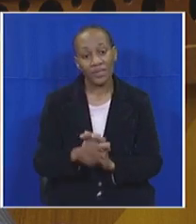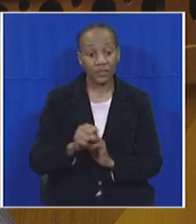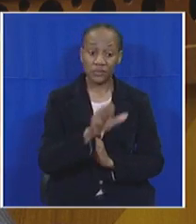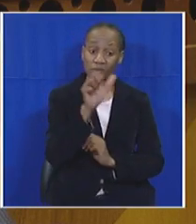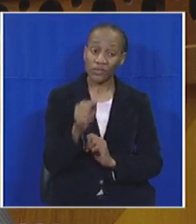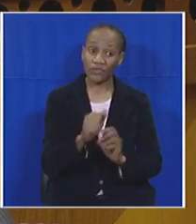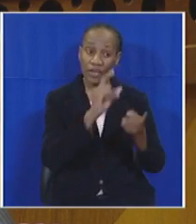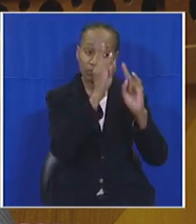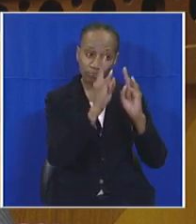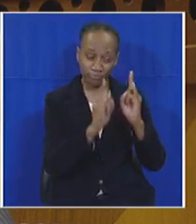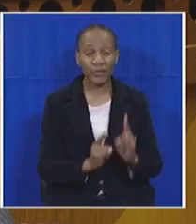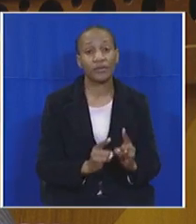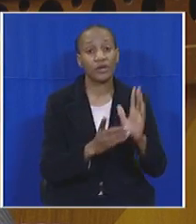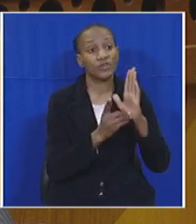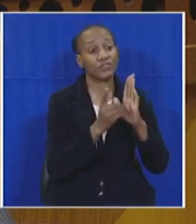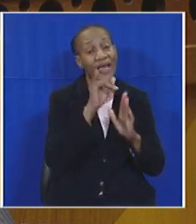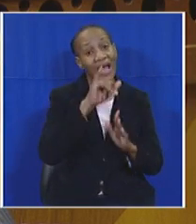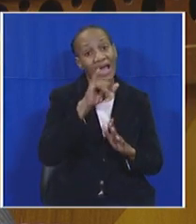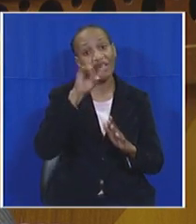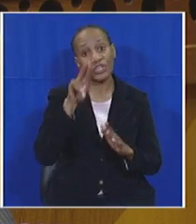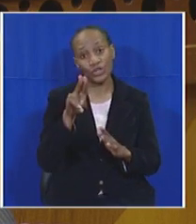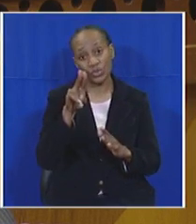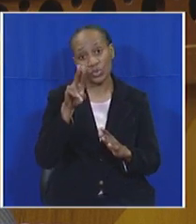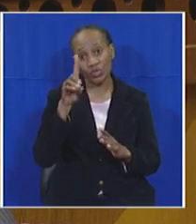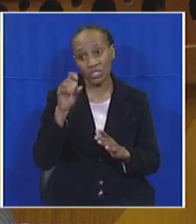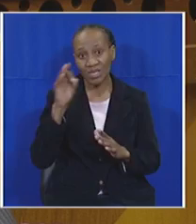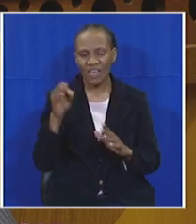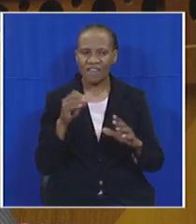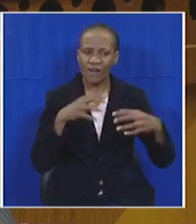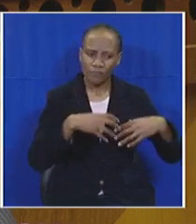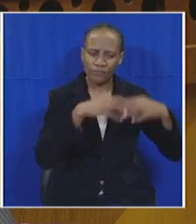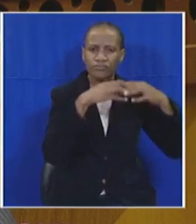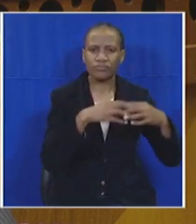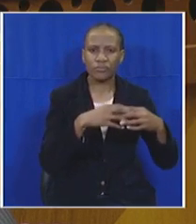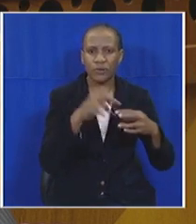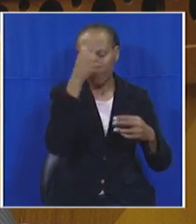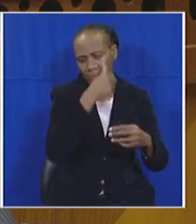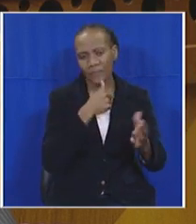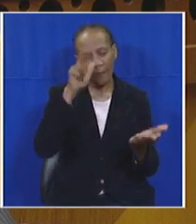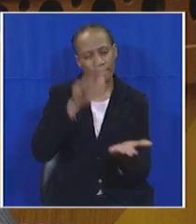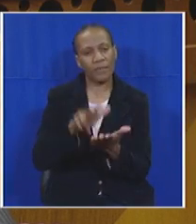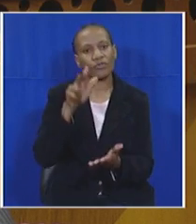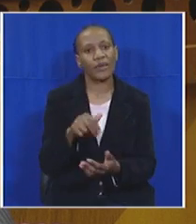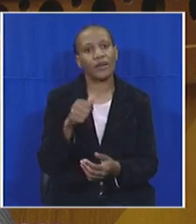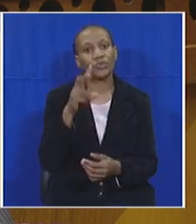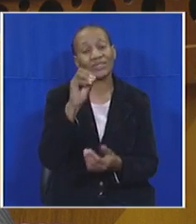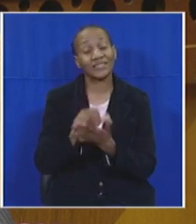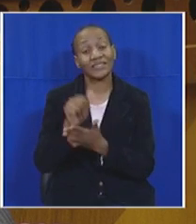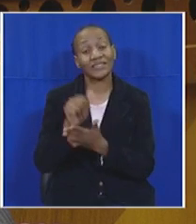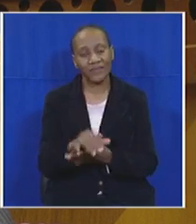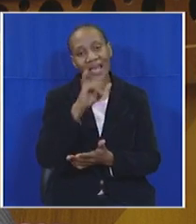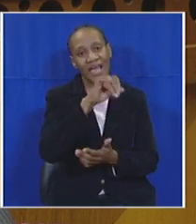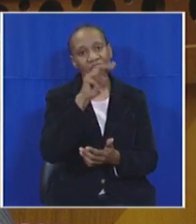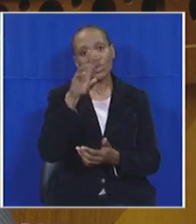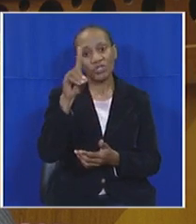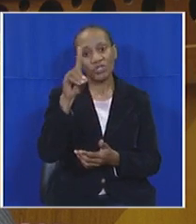Urban Development Framework, or the IUDF, was adopted by Cabinet in April of 2016. The IUDF is